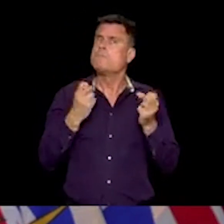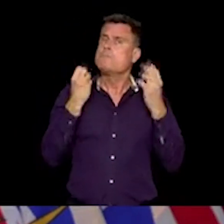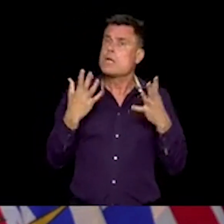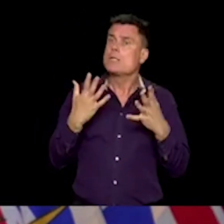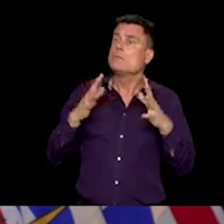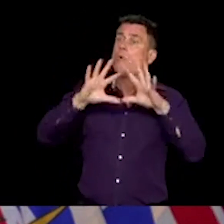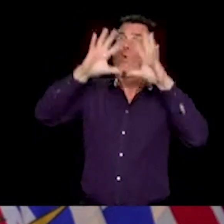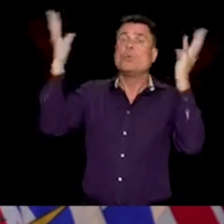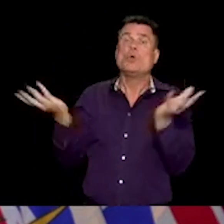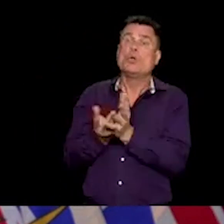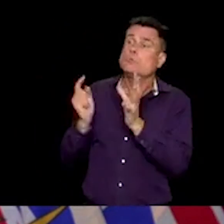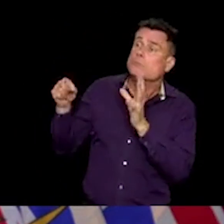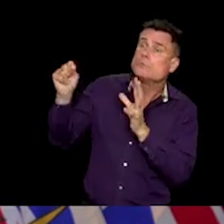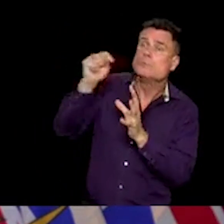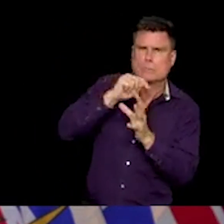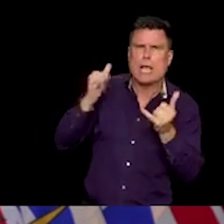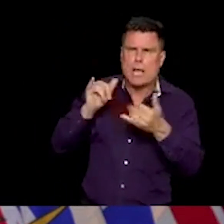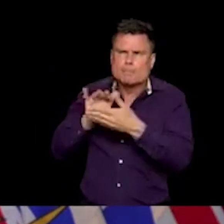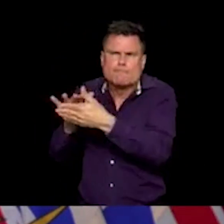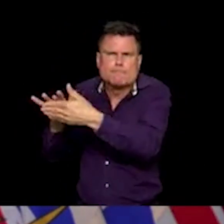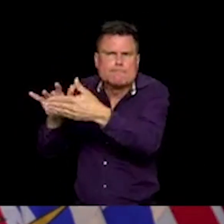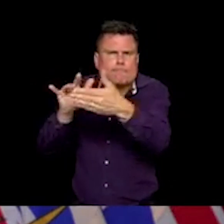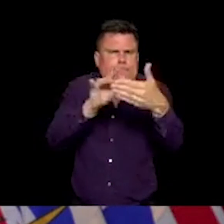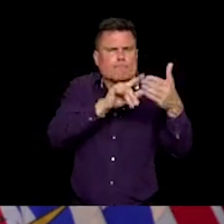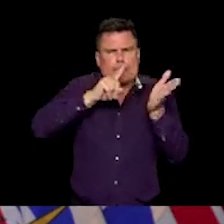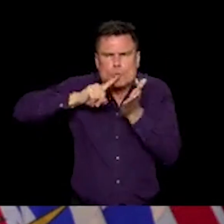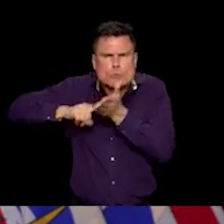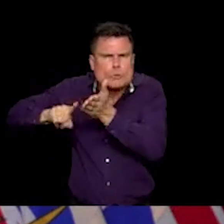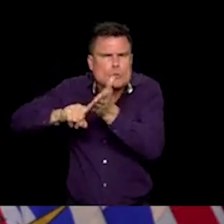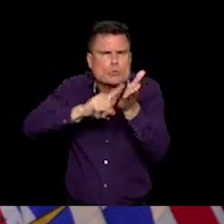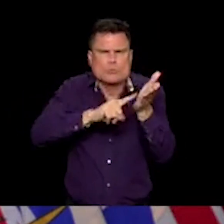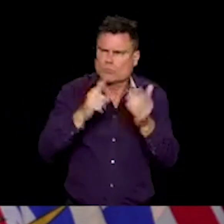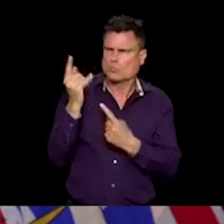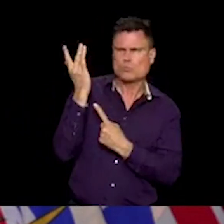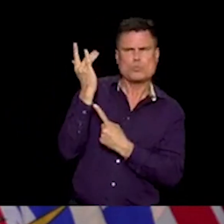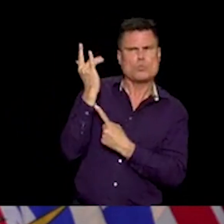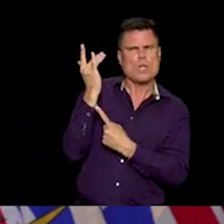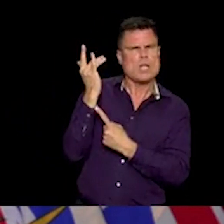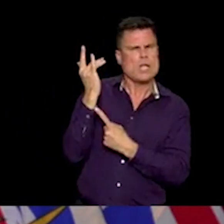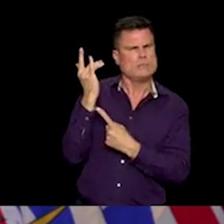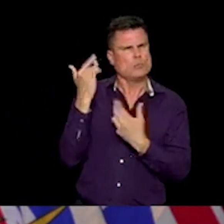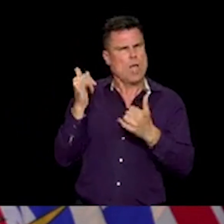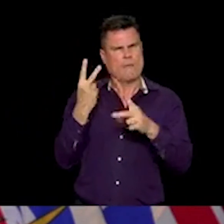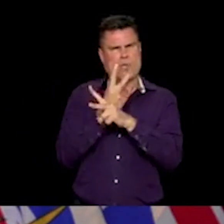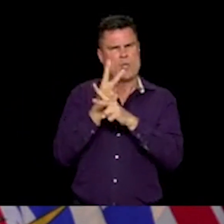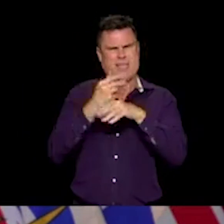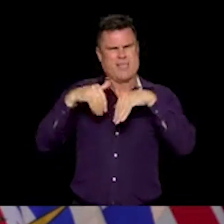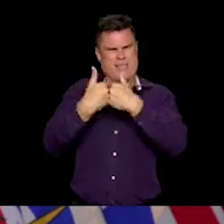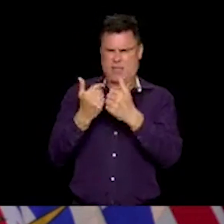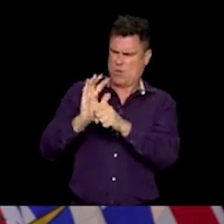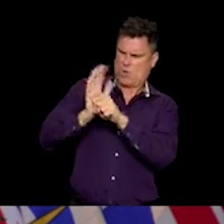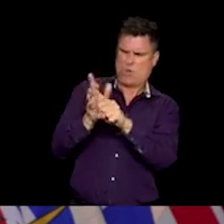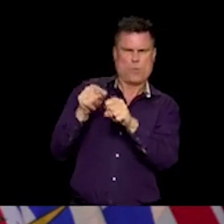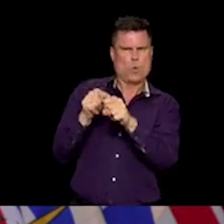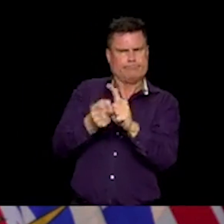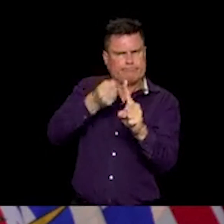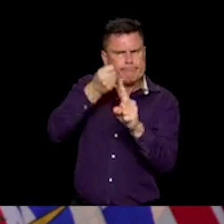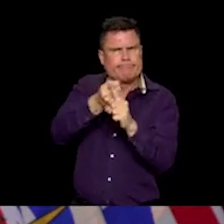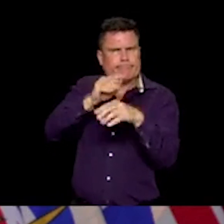other provinces across Canada, and are in keeping with what we have been seeing internationally as well, where there seems to